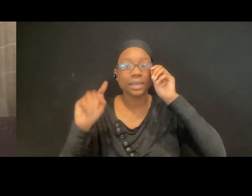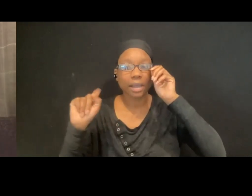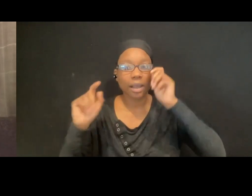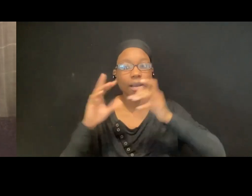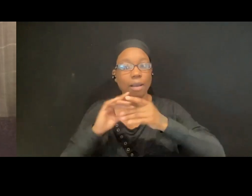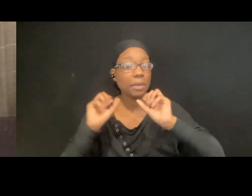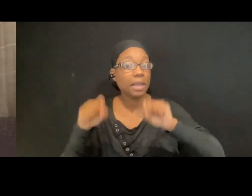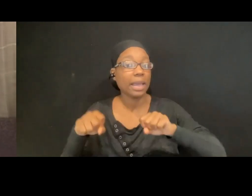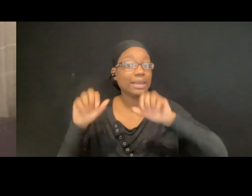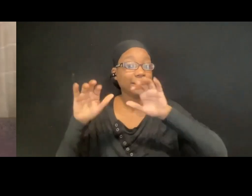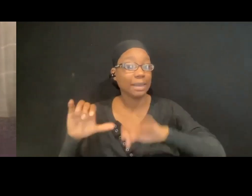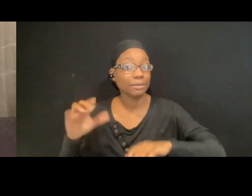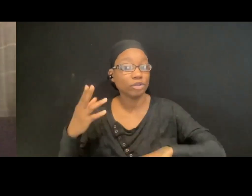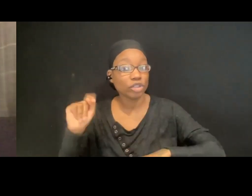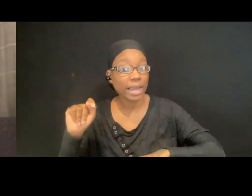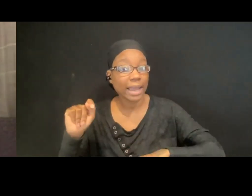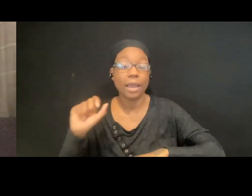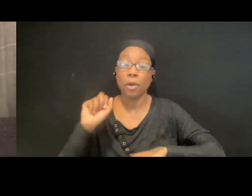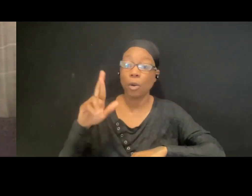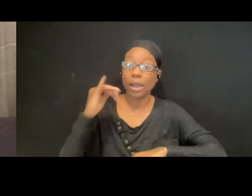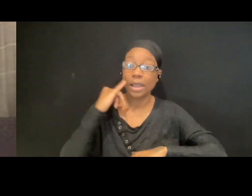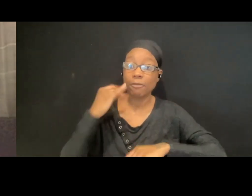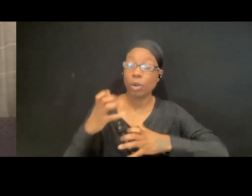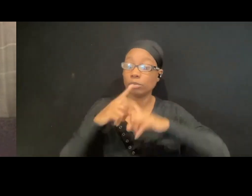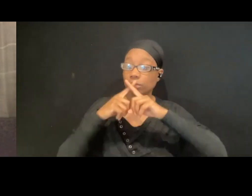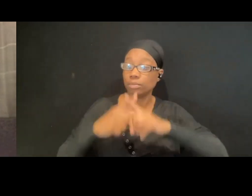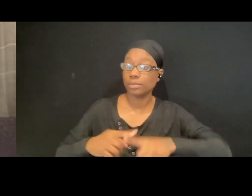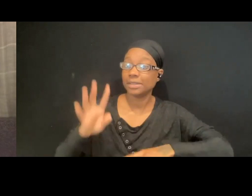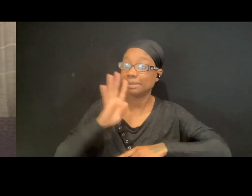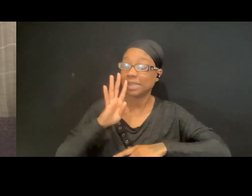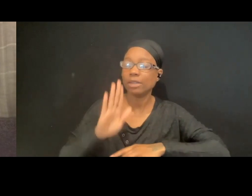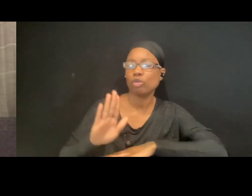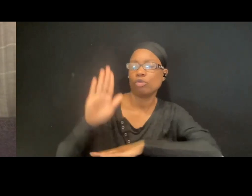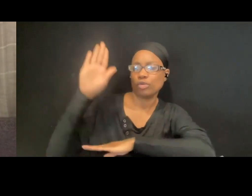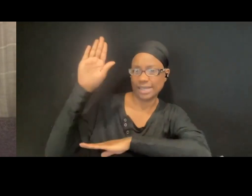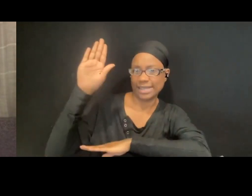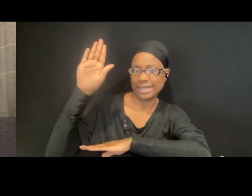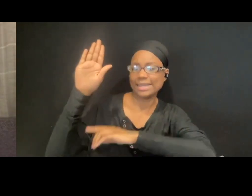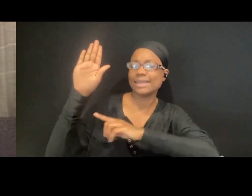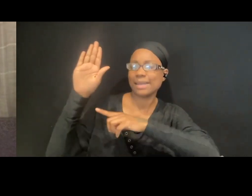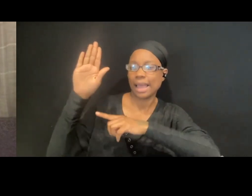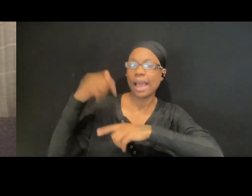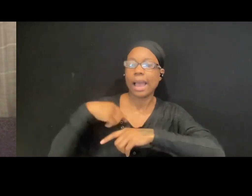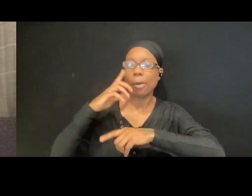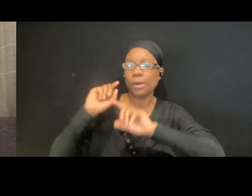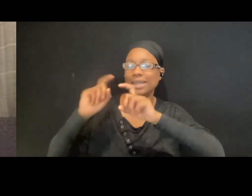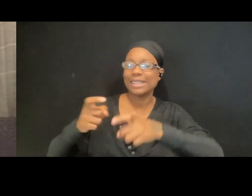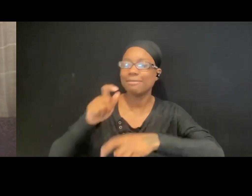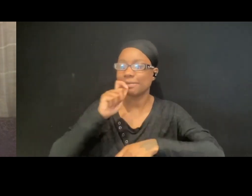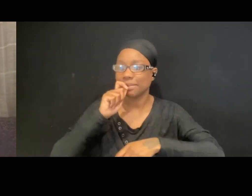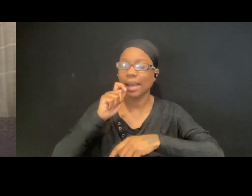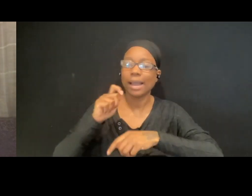raise your hand and I will allow you, I'll give you mic privileges. You can also do it in the Q&A if you